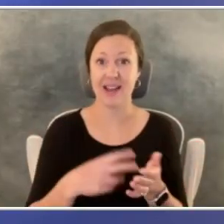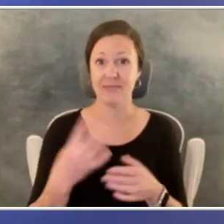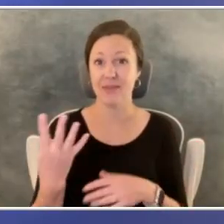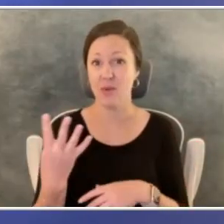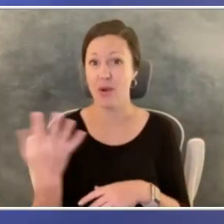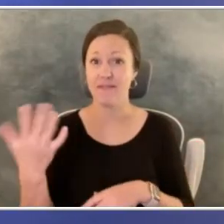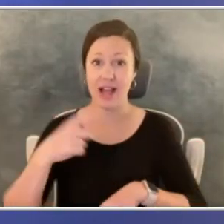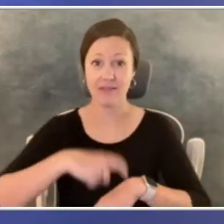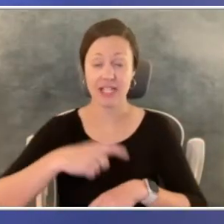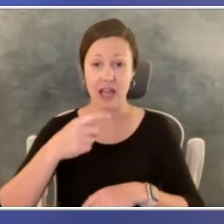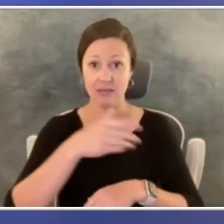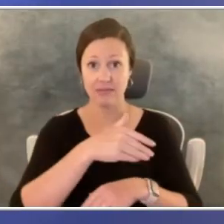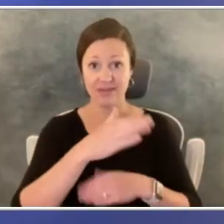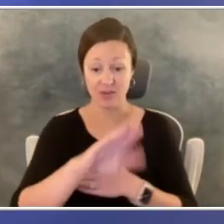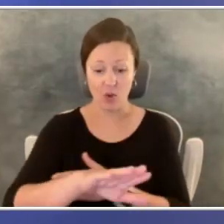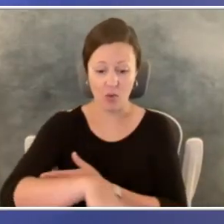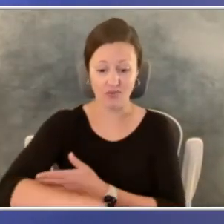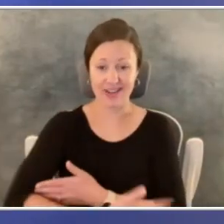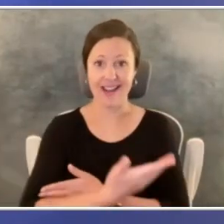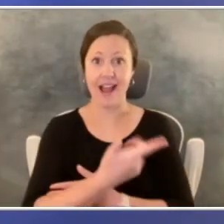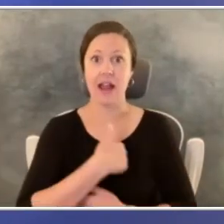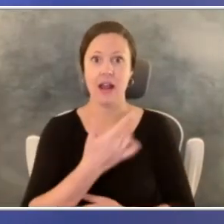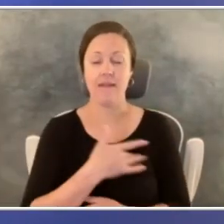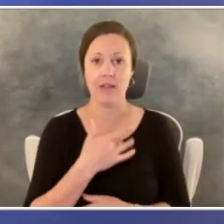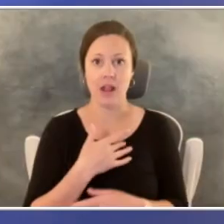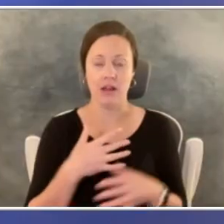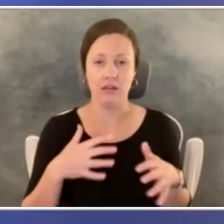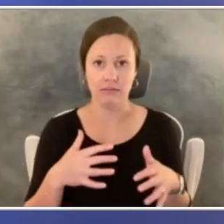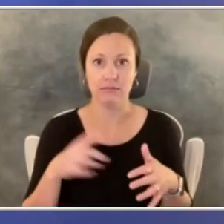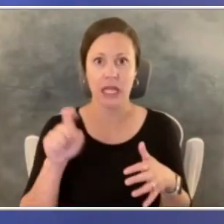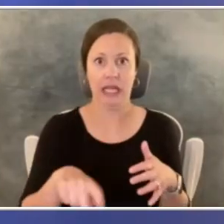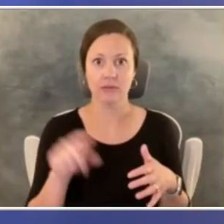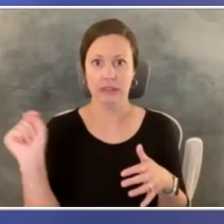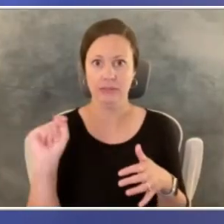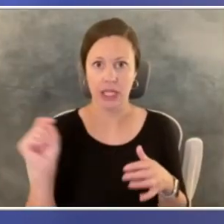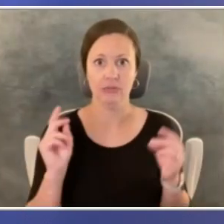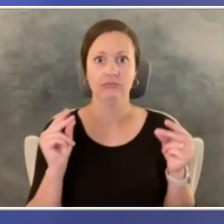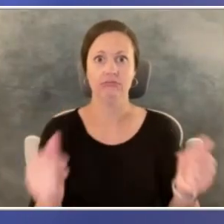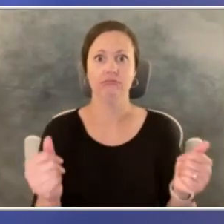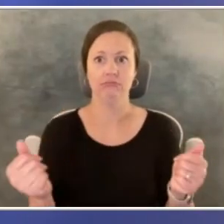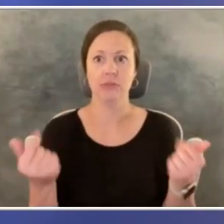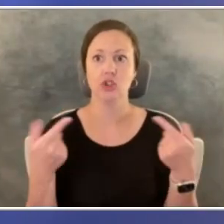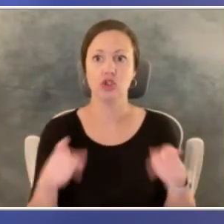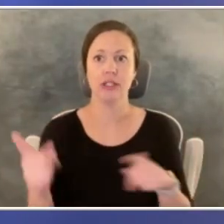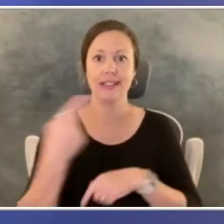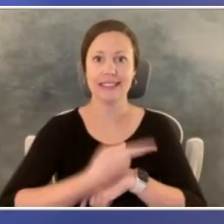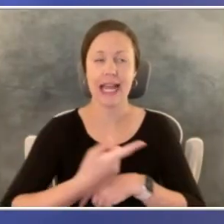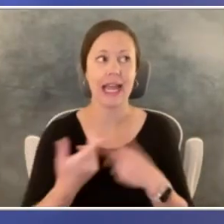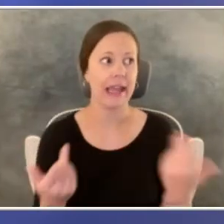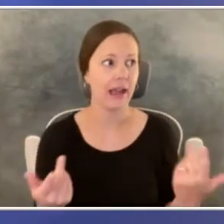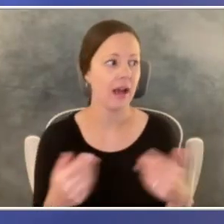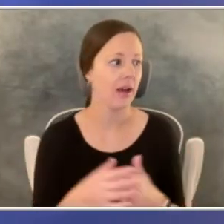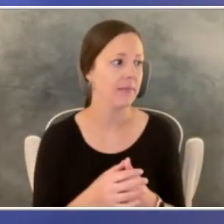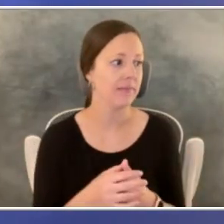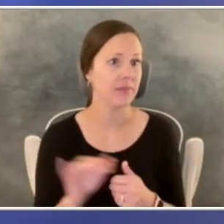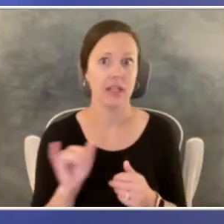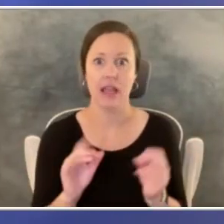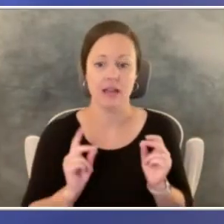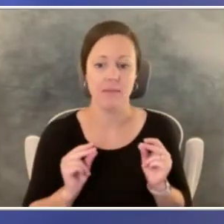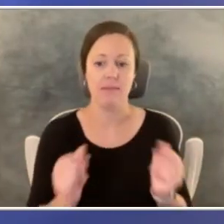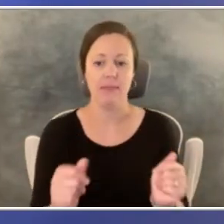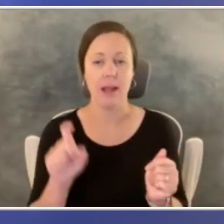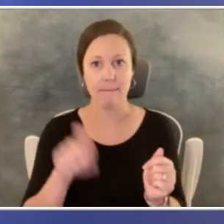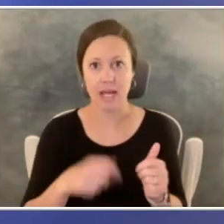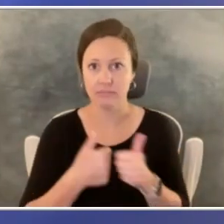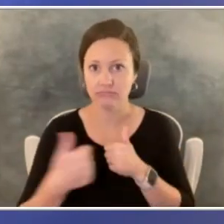was feeling sudden urges during the day, unexplained, that like immediate. And I just had